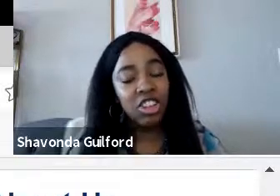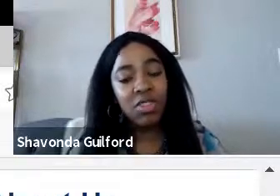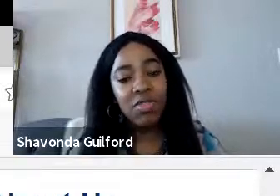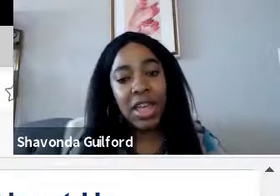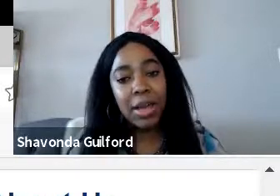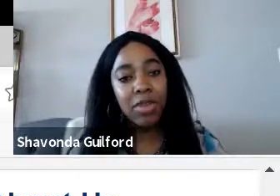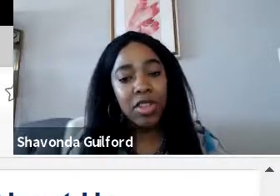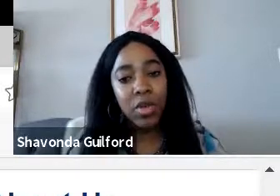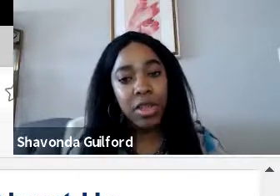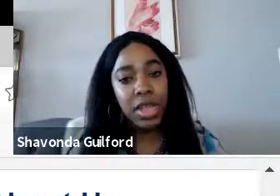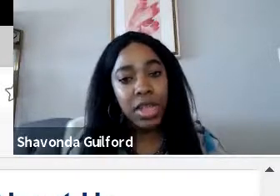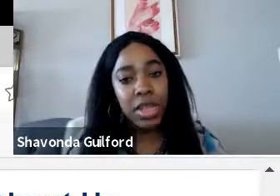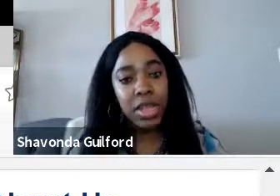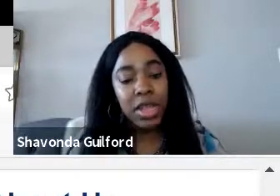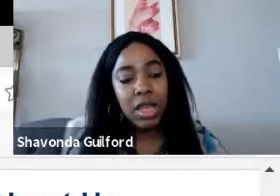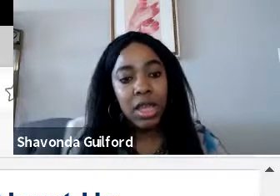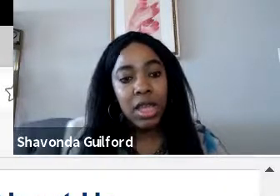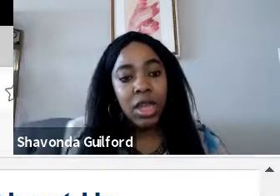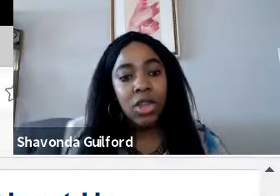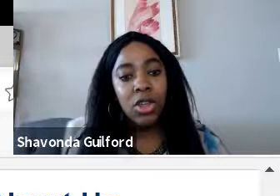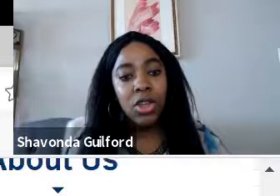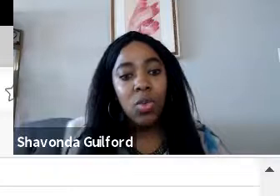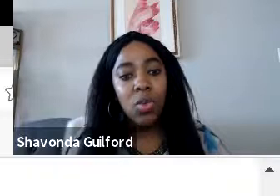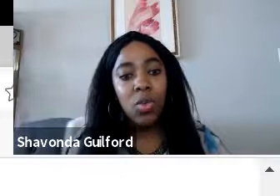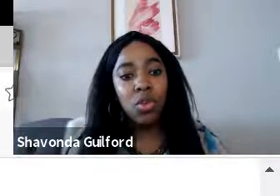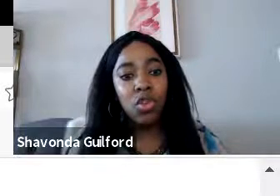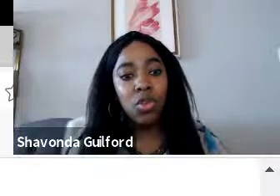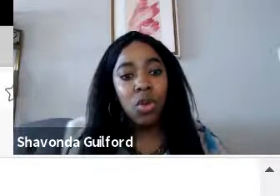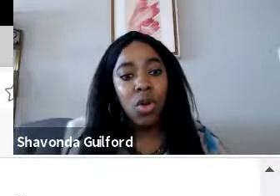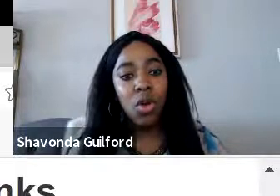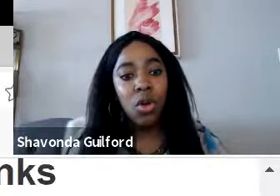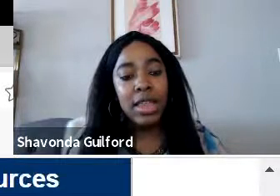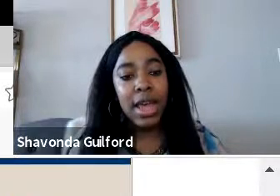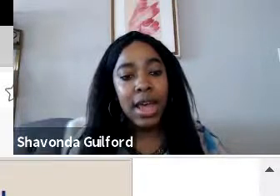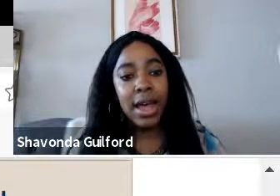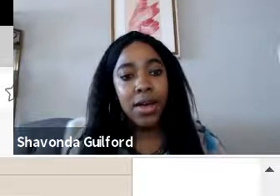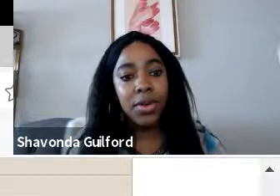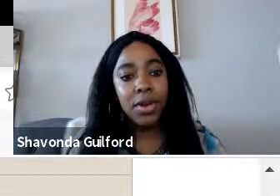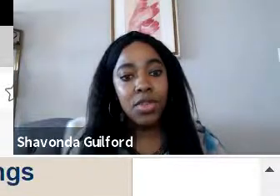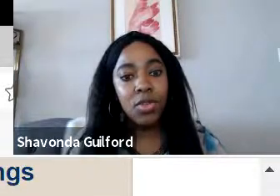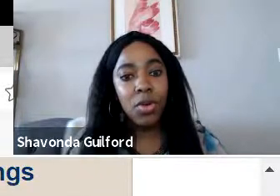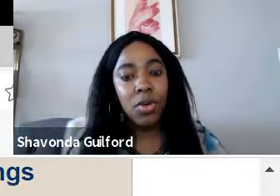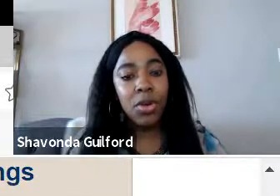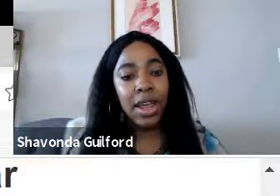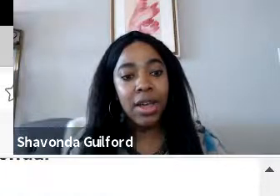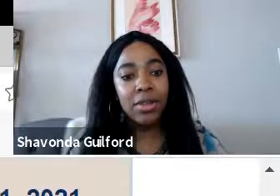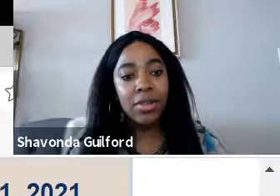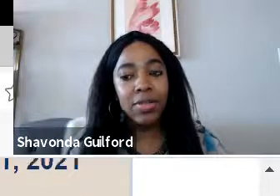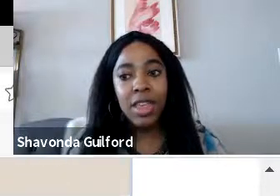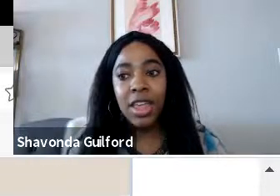Special Education Family Resources. You want to scroll down,